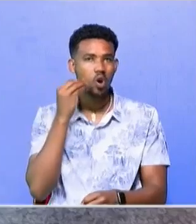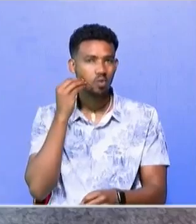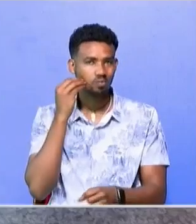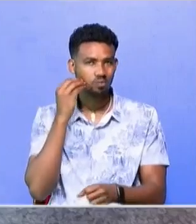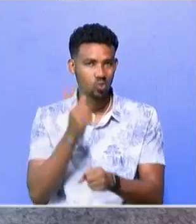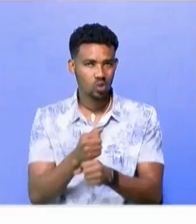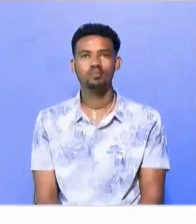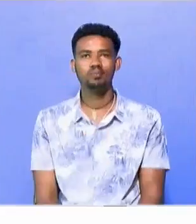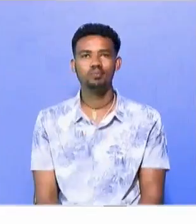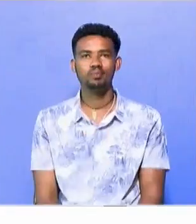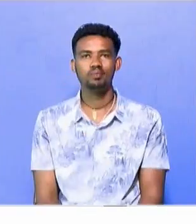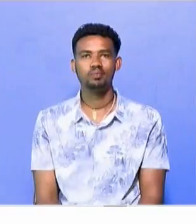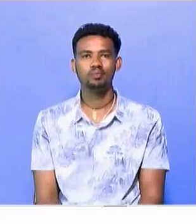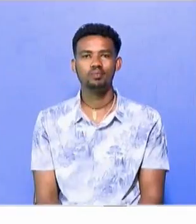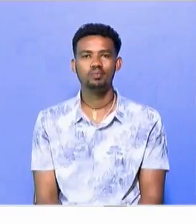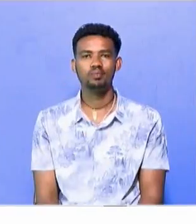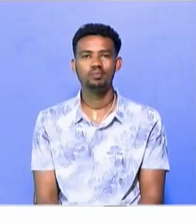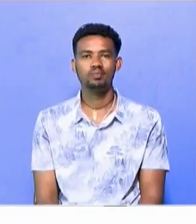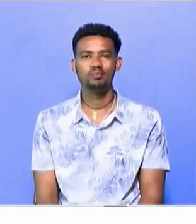today's lesson.